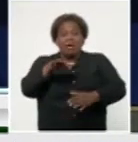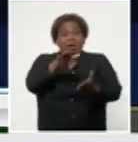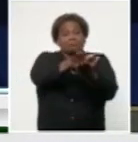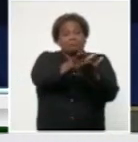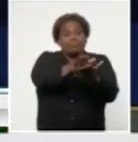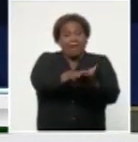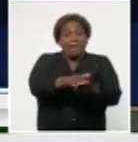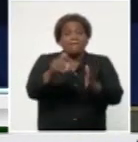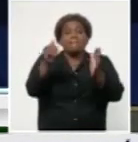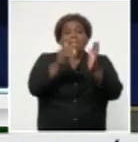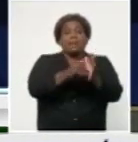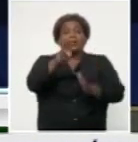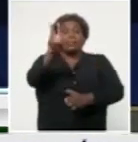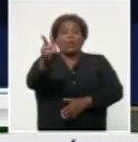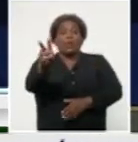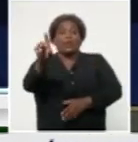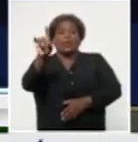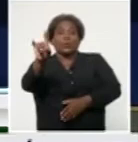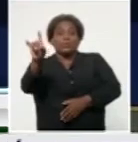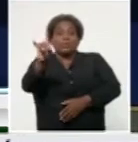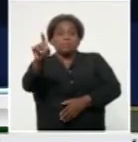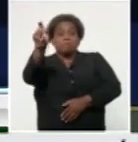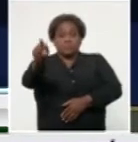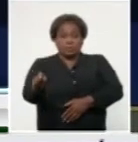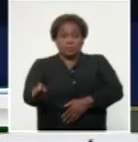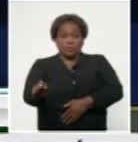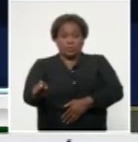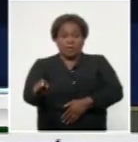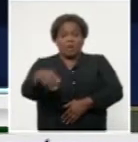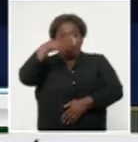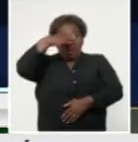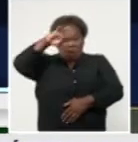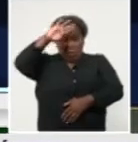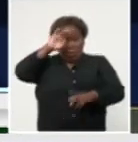the diagnosis, and the cumulative in the pandemic is